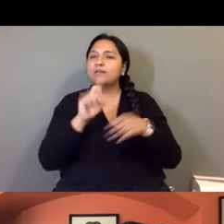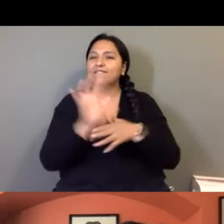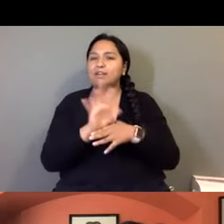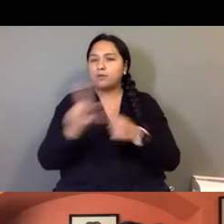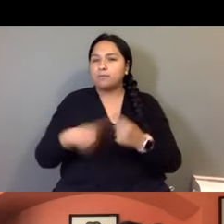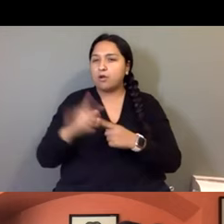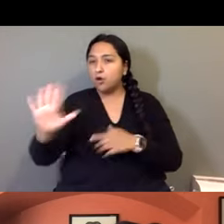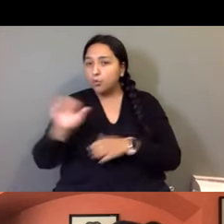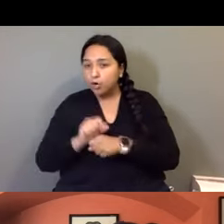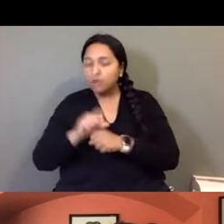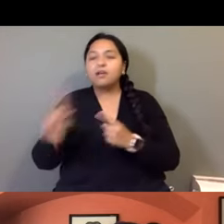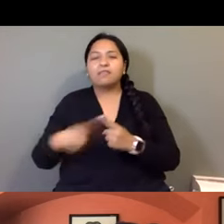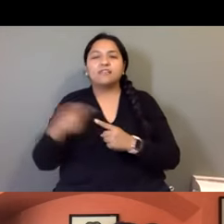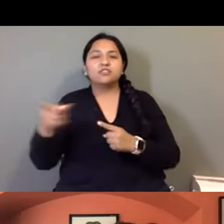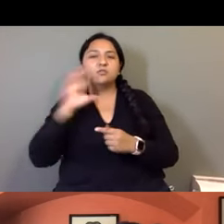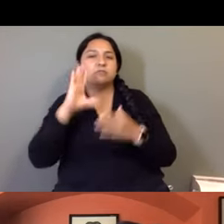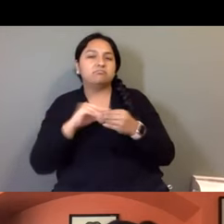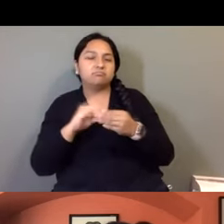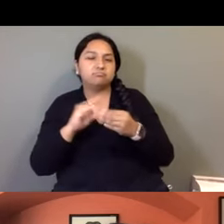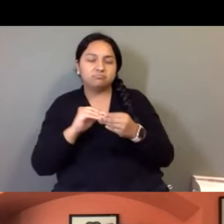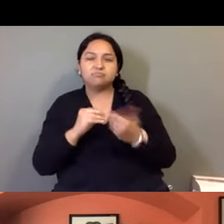hear from Isha. And basically that's how it's going to go.